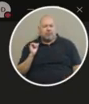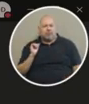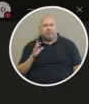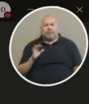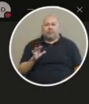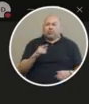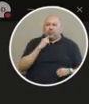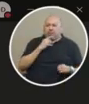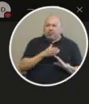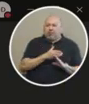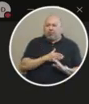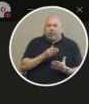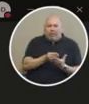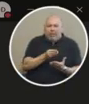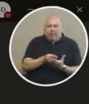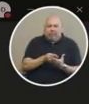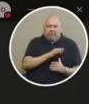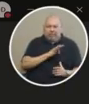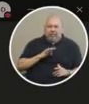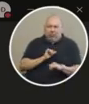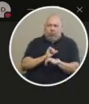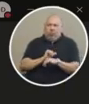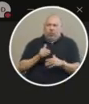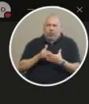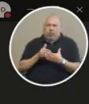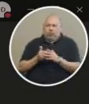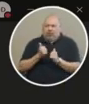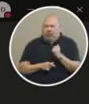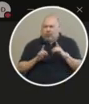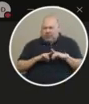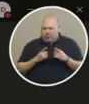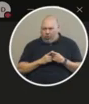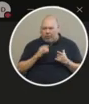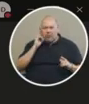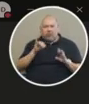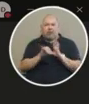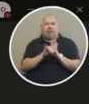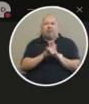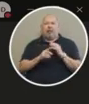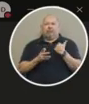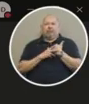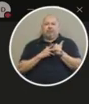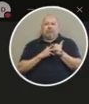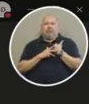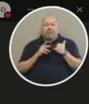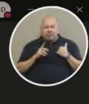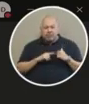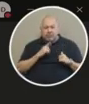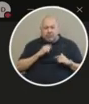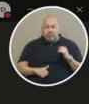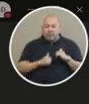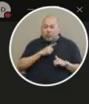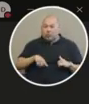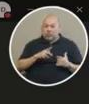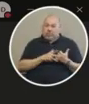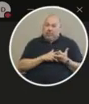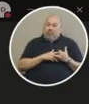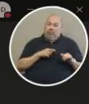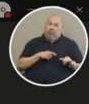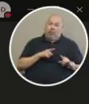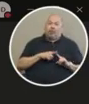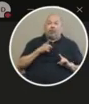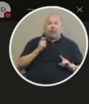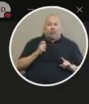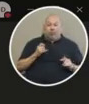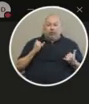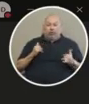So as I mentioned, the budget staff is working very closely with every one of the departments to identify those savings. A majority of those savings, I'll point out, is going to come from